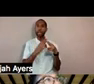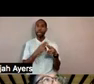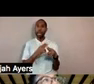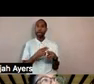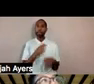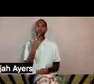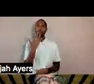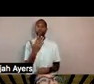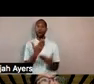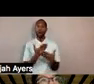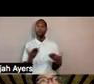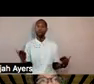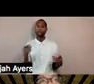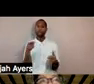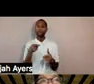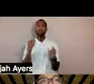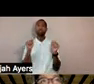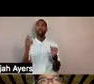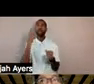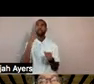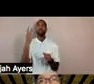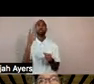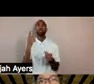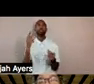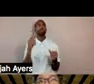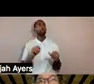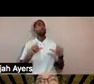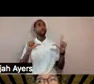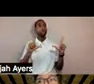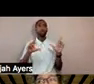things that you can see.